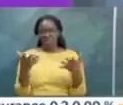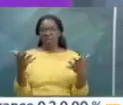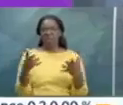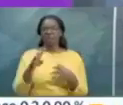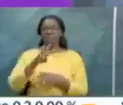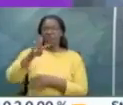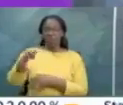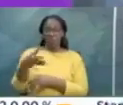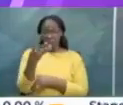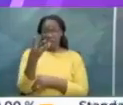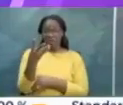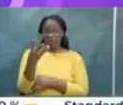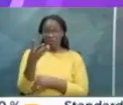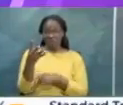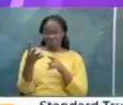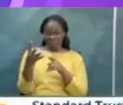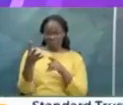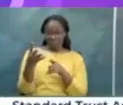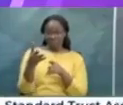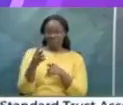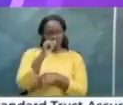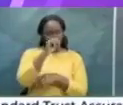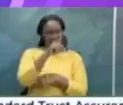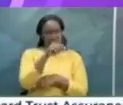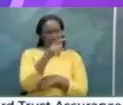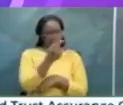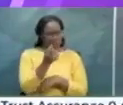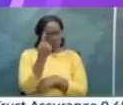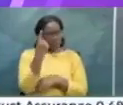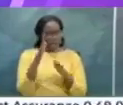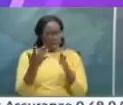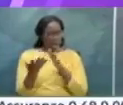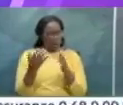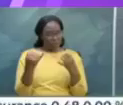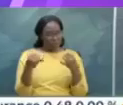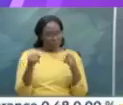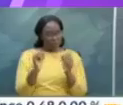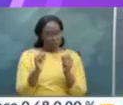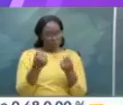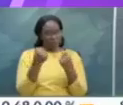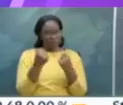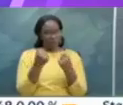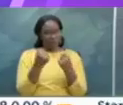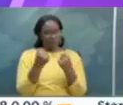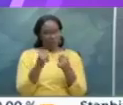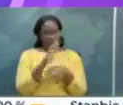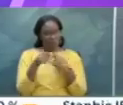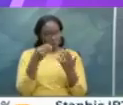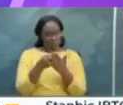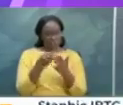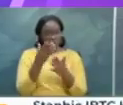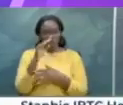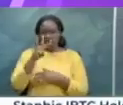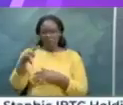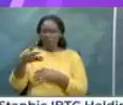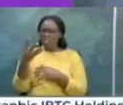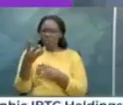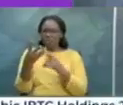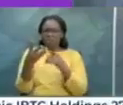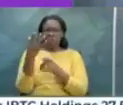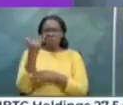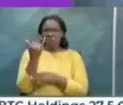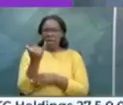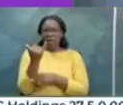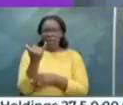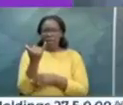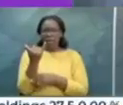4,000 Kenya shillings. Yes. You understand how we're trying to save each and every cost. Why 4,000? You know, first of